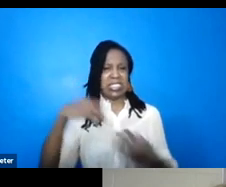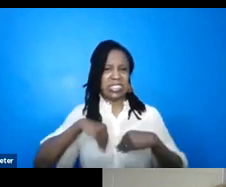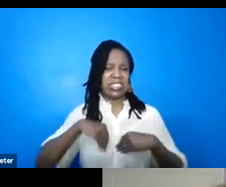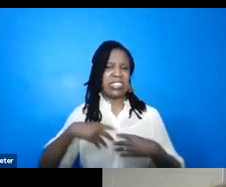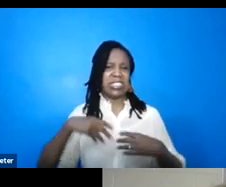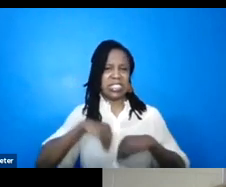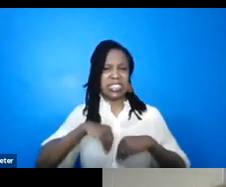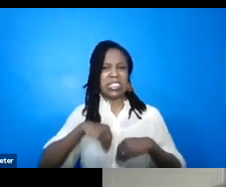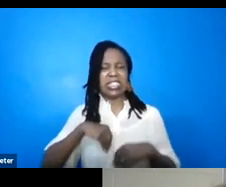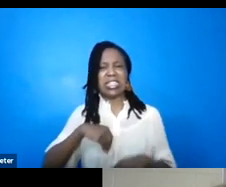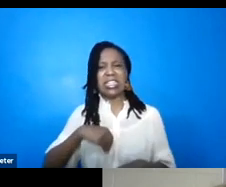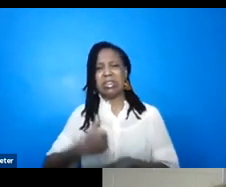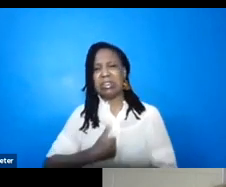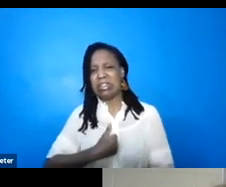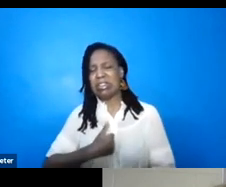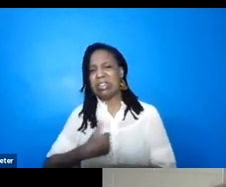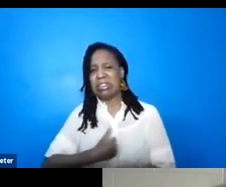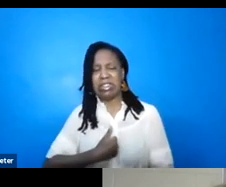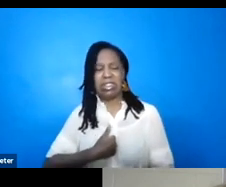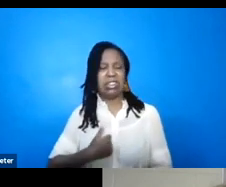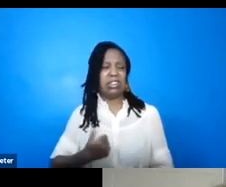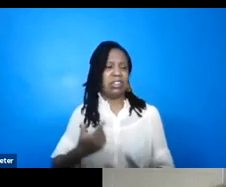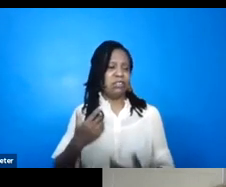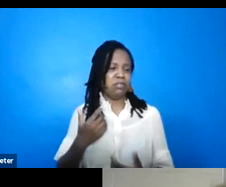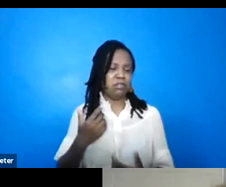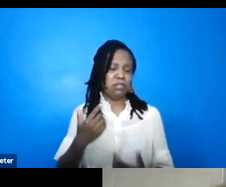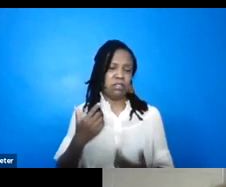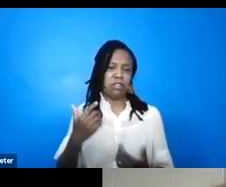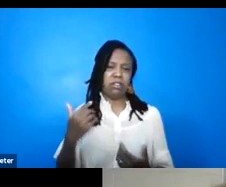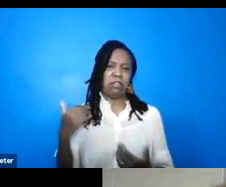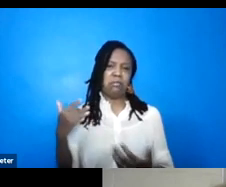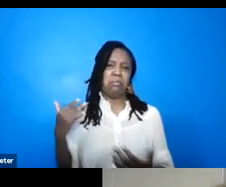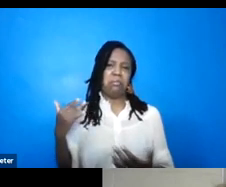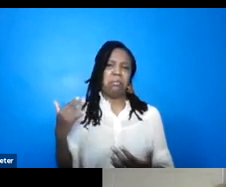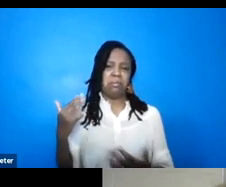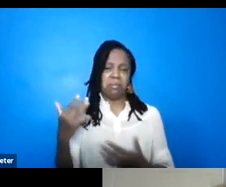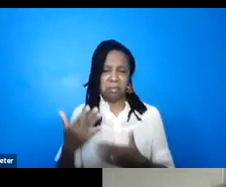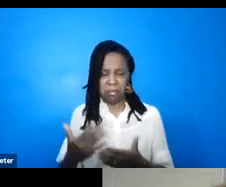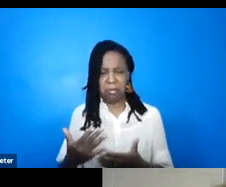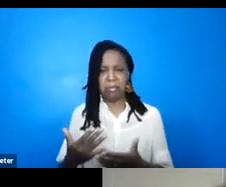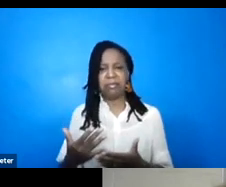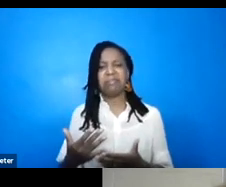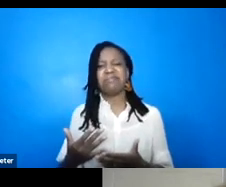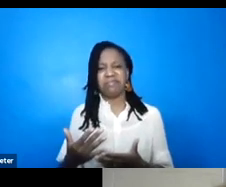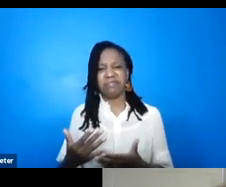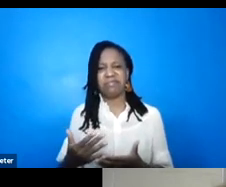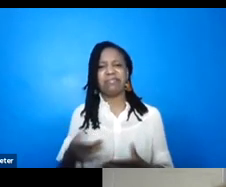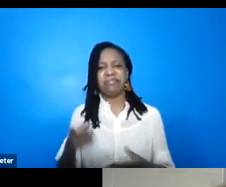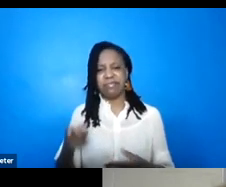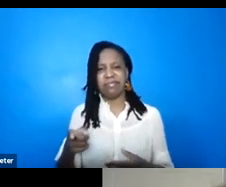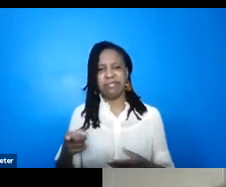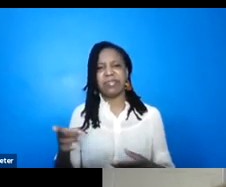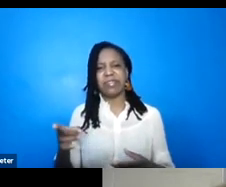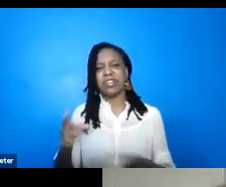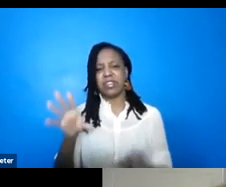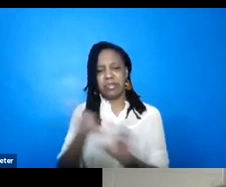abuse, and prison. So I remember reading this book late at night inside of my prison cell, and I remember crying. Like, I literally had to